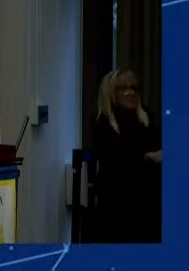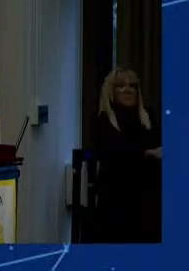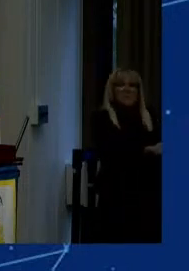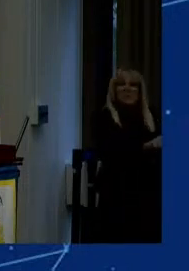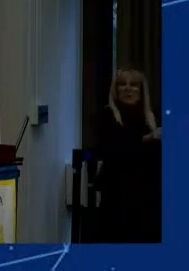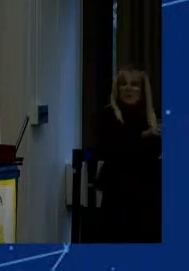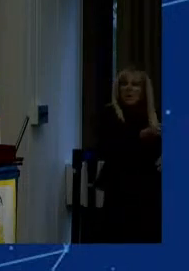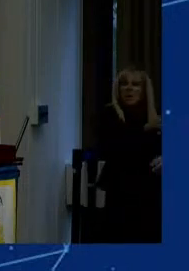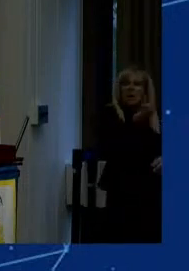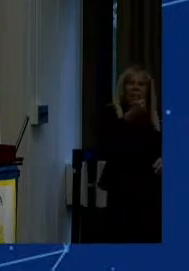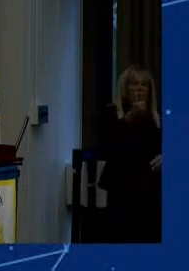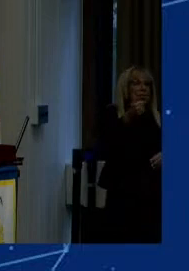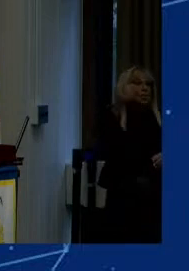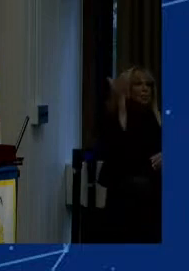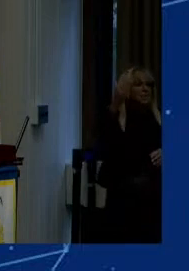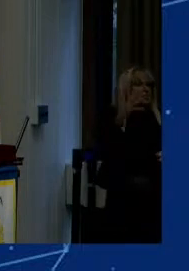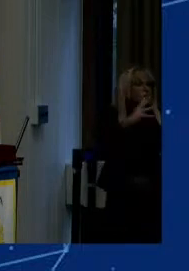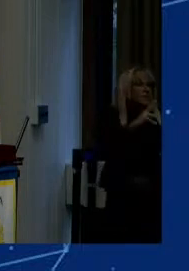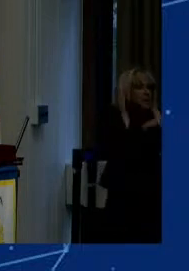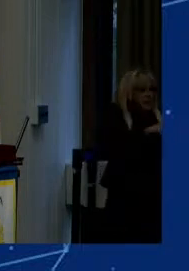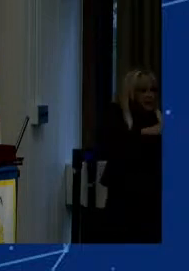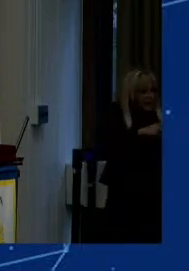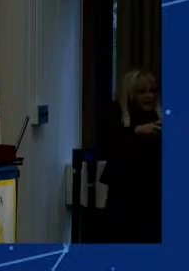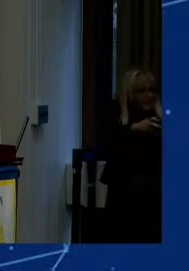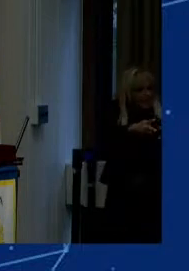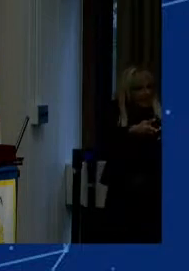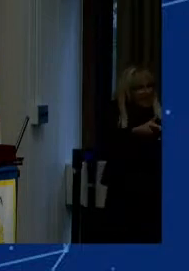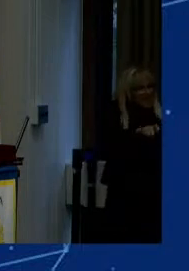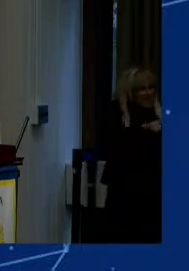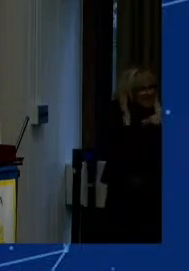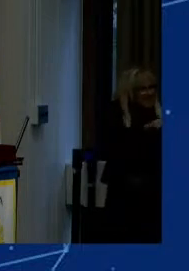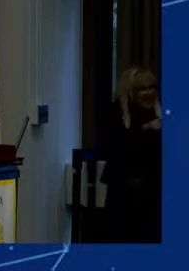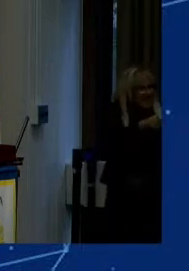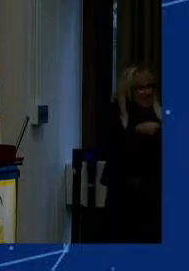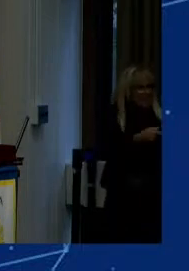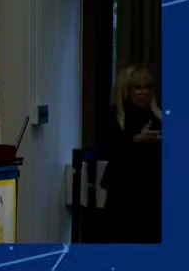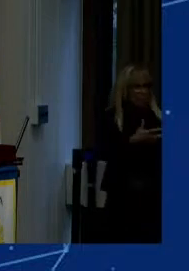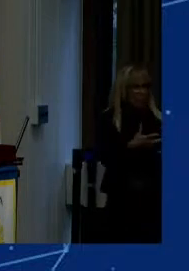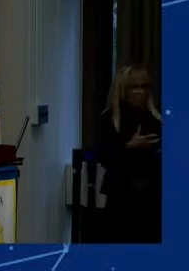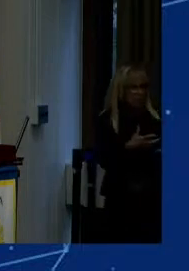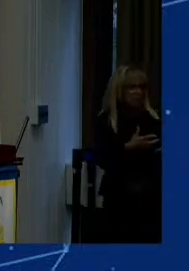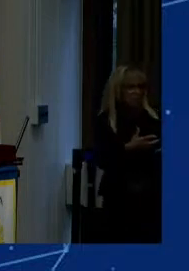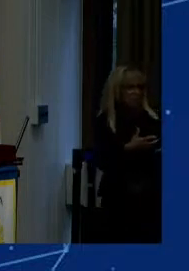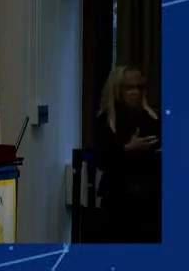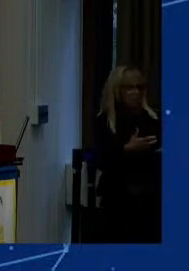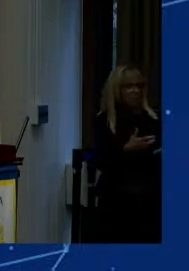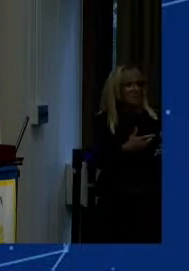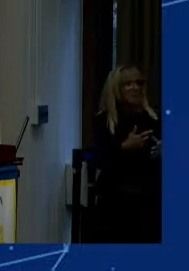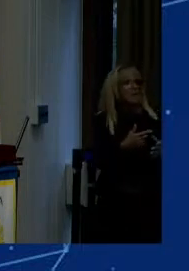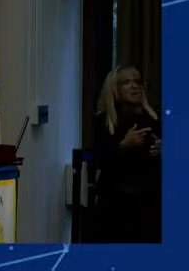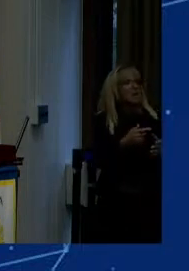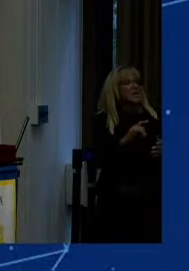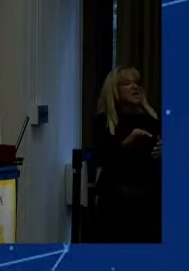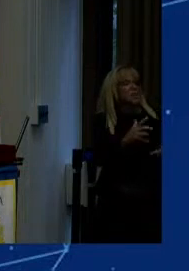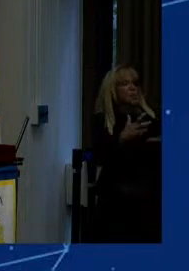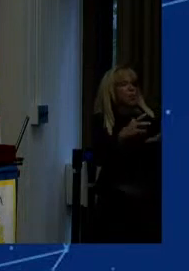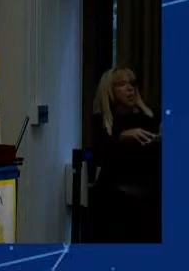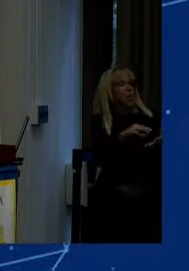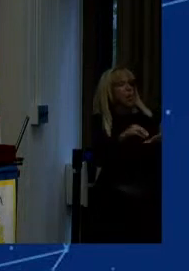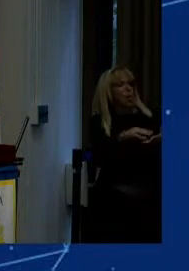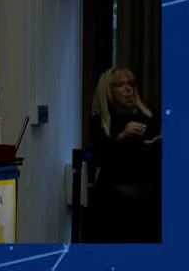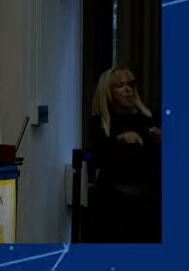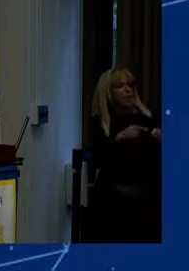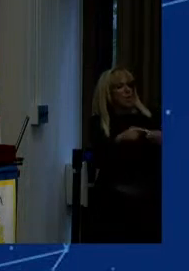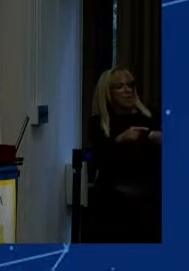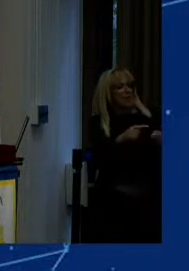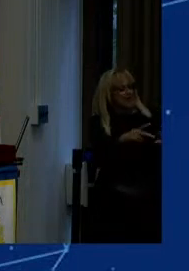presenters showed, they literally copy and pasted exactly what you wanted to learn more about. So the